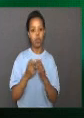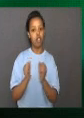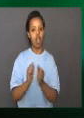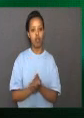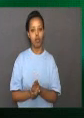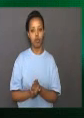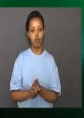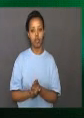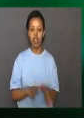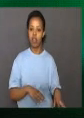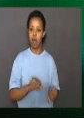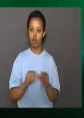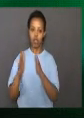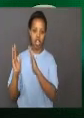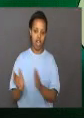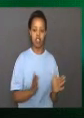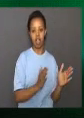Students, let's get ready.